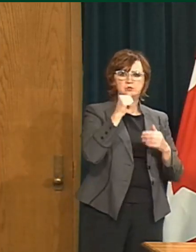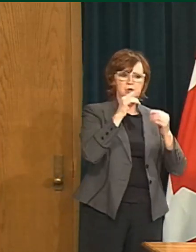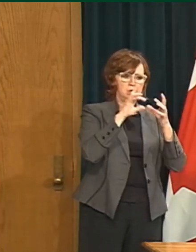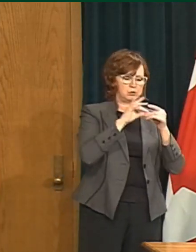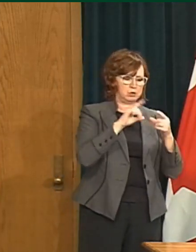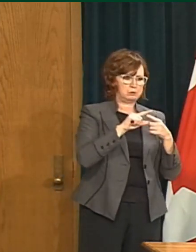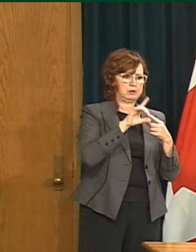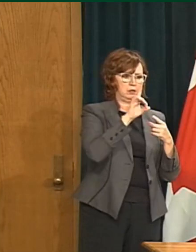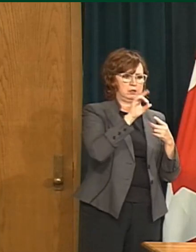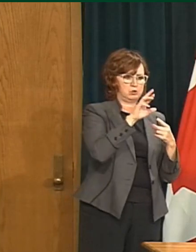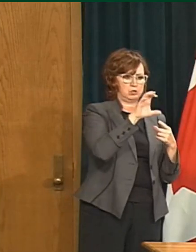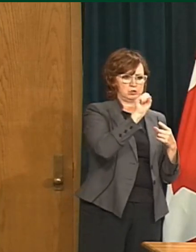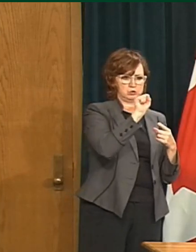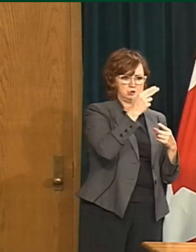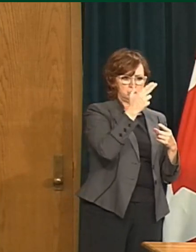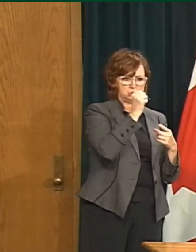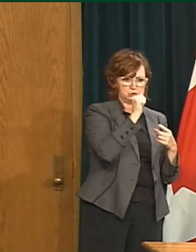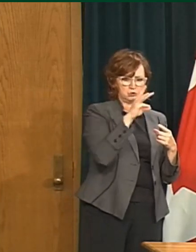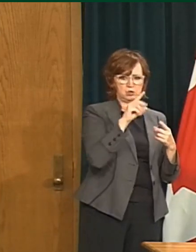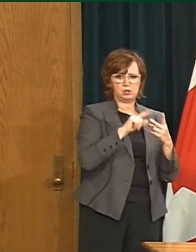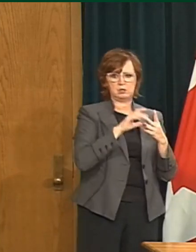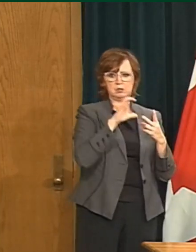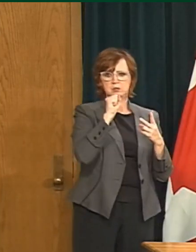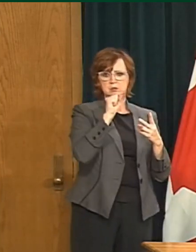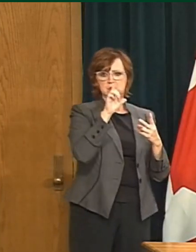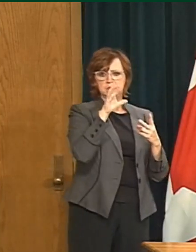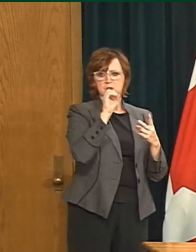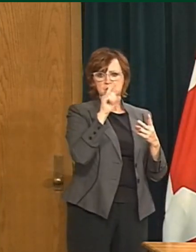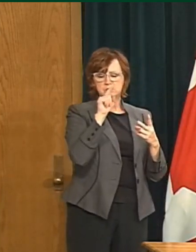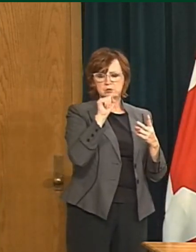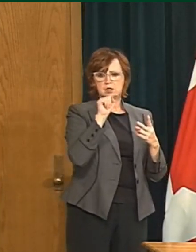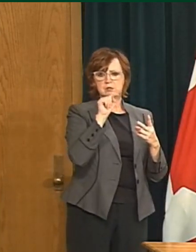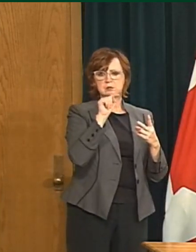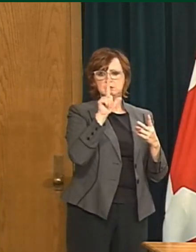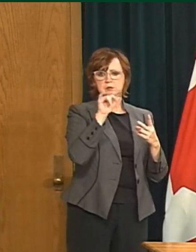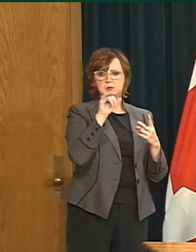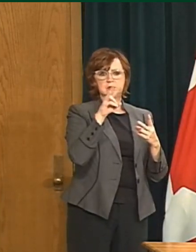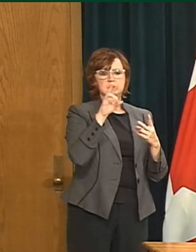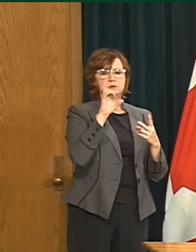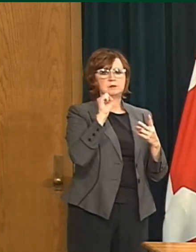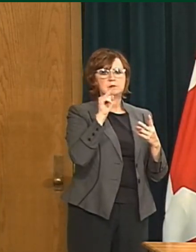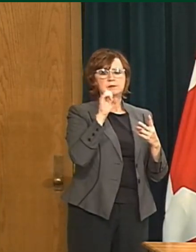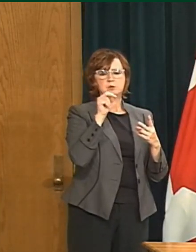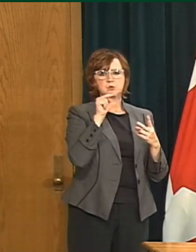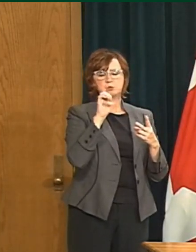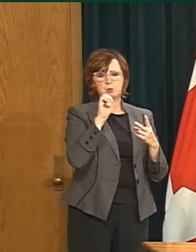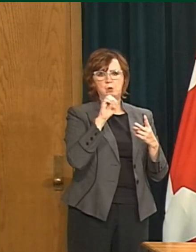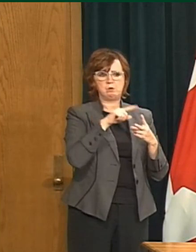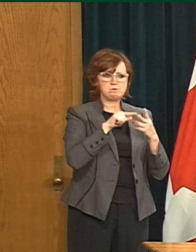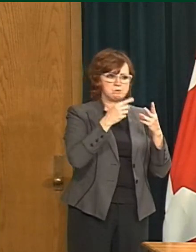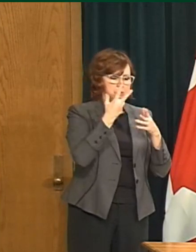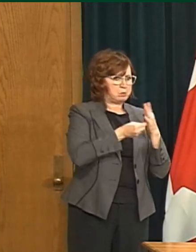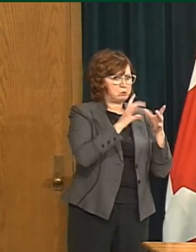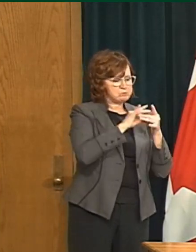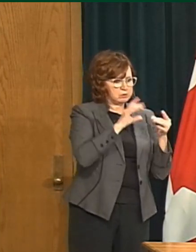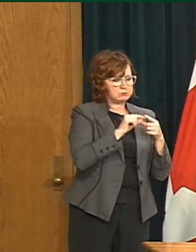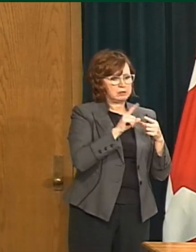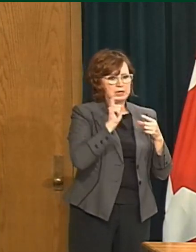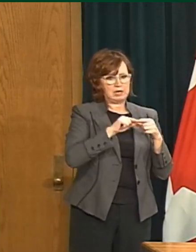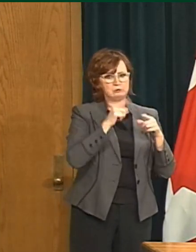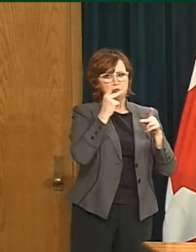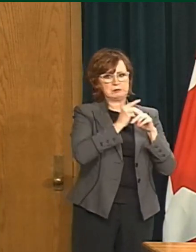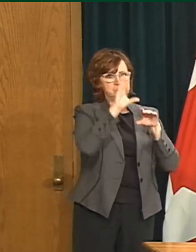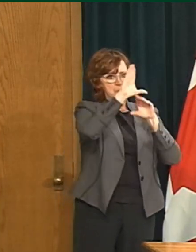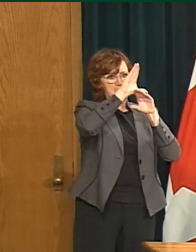that needs a lot of commitment from us individually. It needs a lot of commitment from everyone who is providing